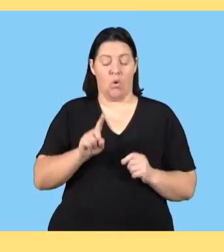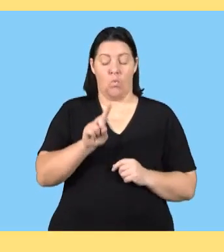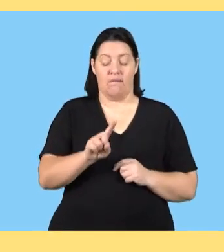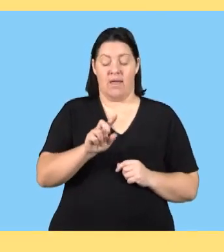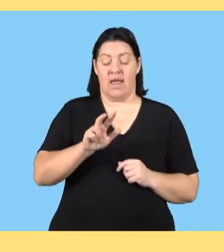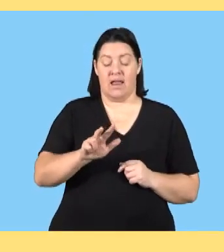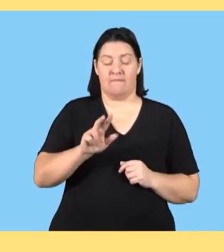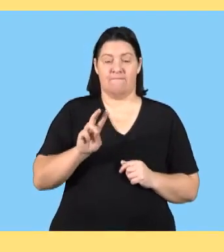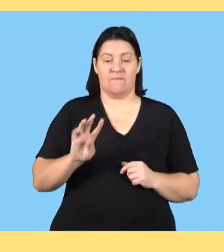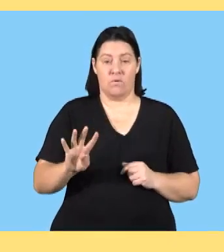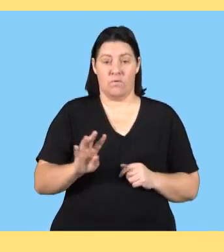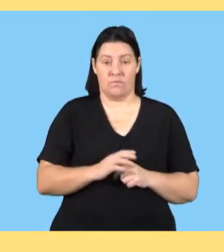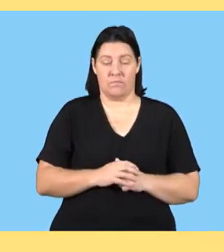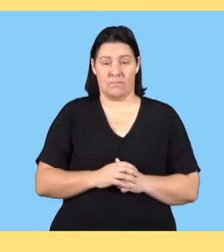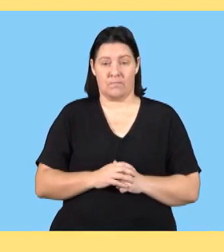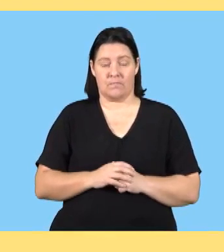184.